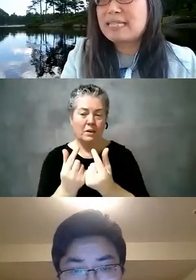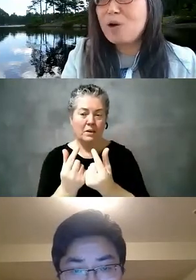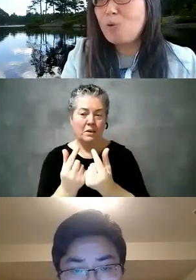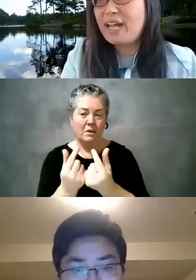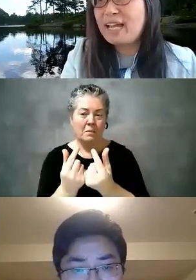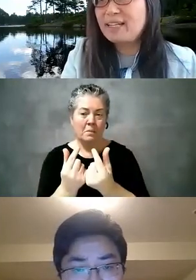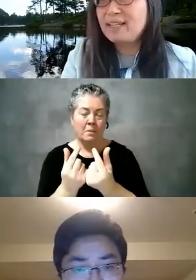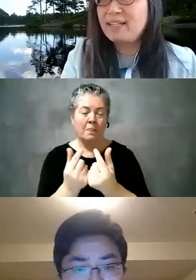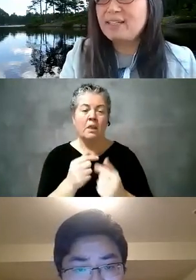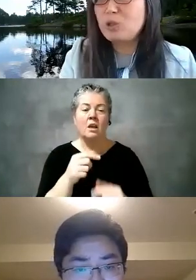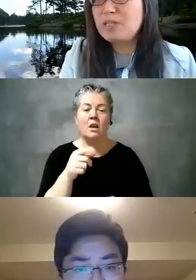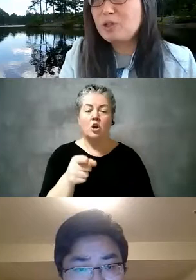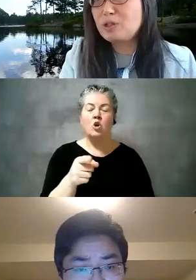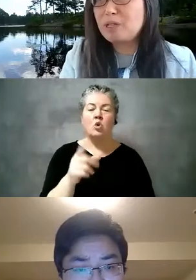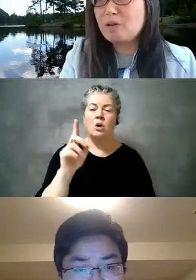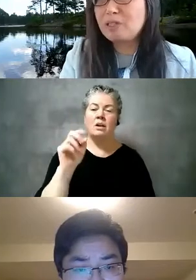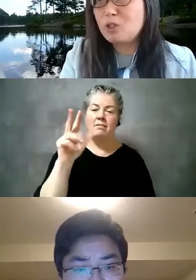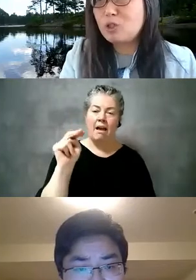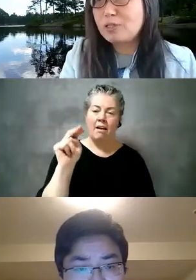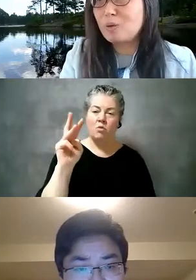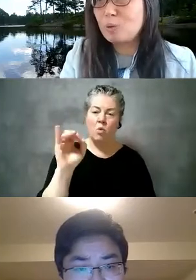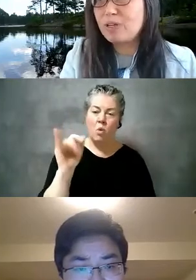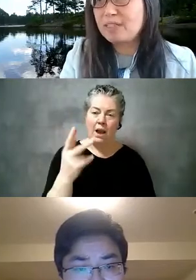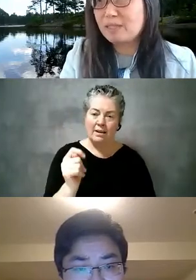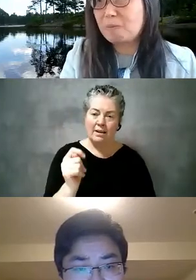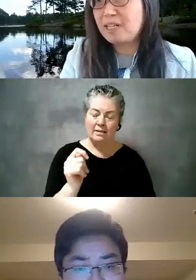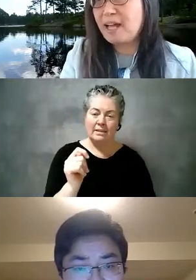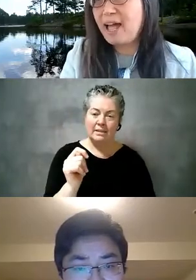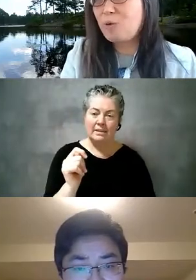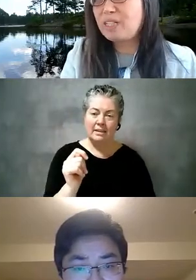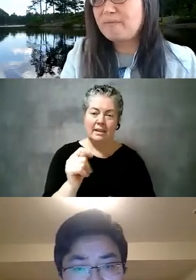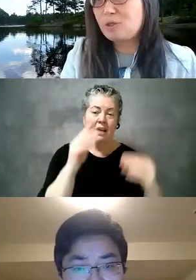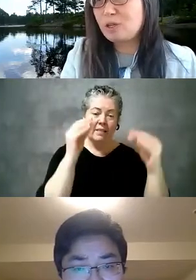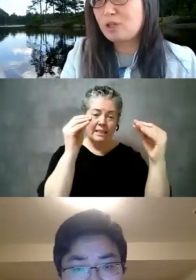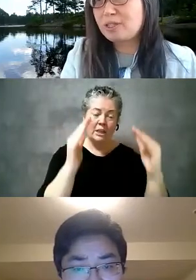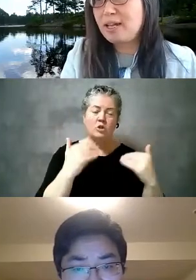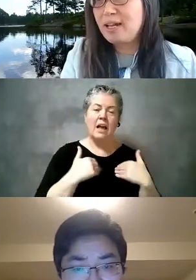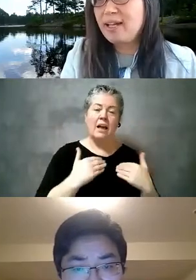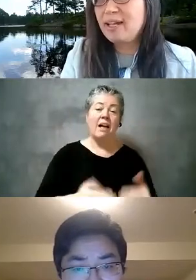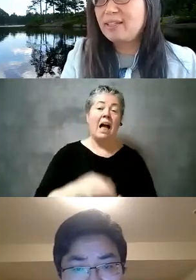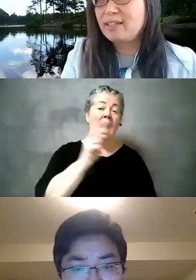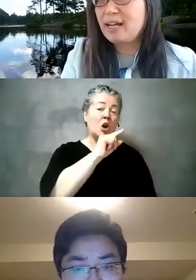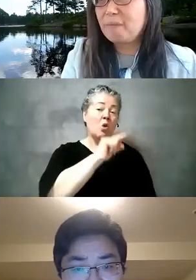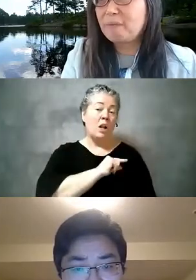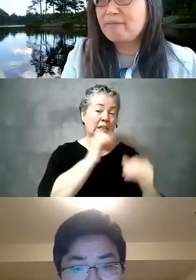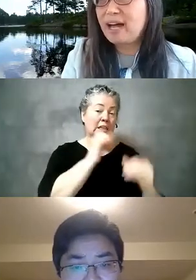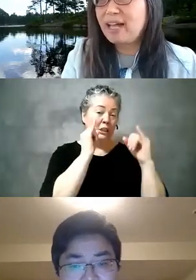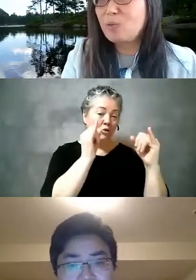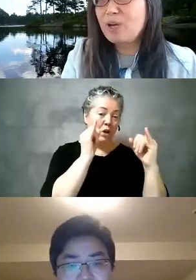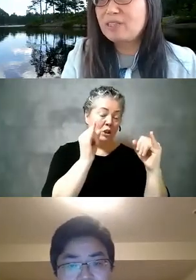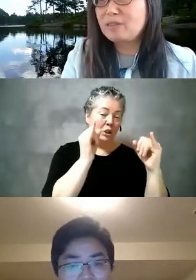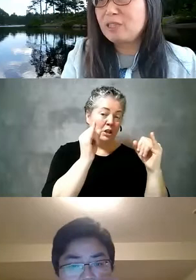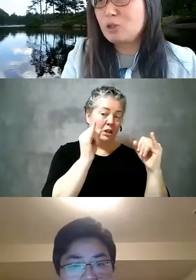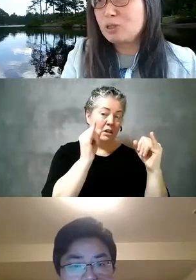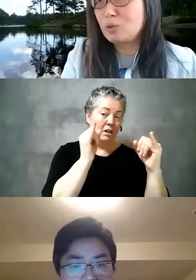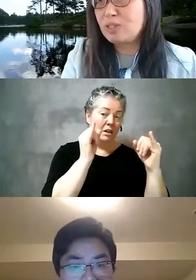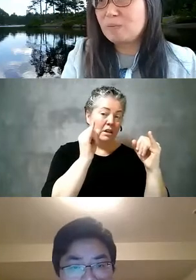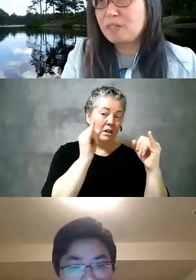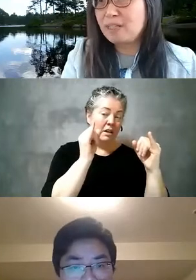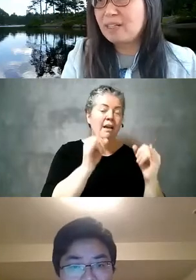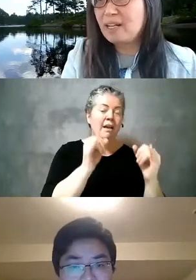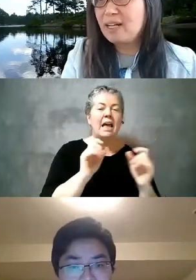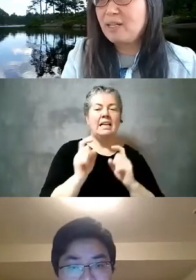just downweight in the treated group those teachers who are displaying high quality of instruction and give a higher weight to teachers